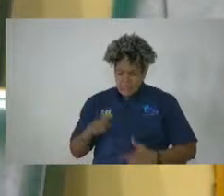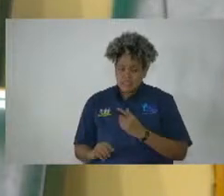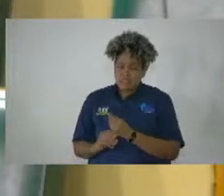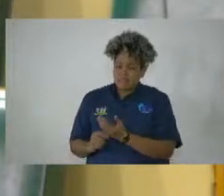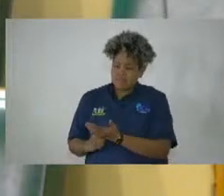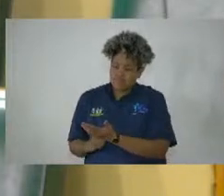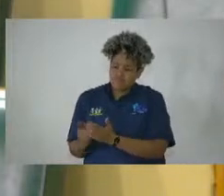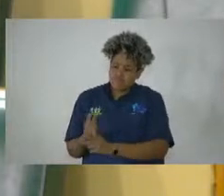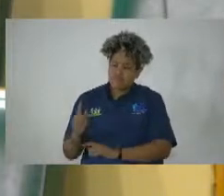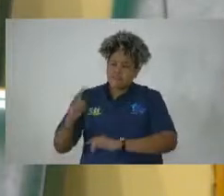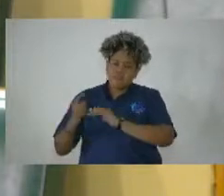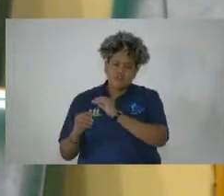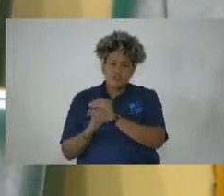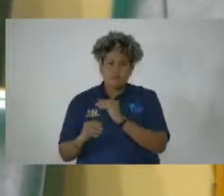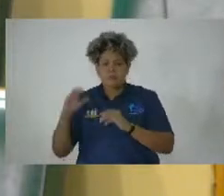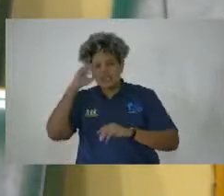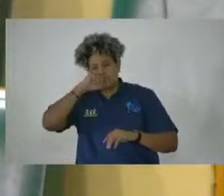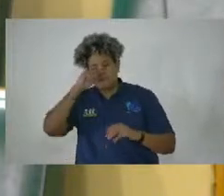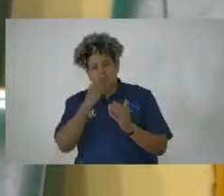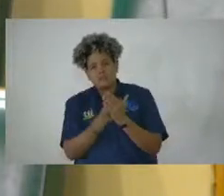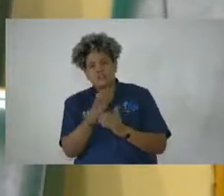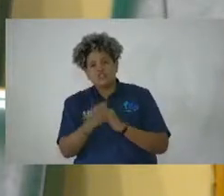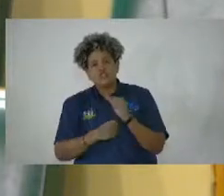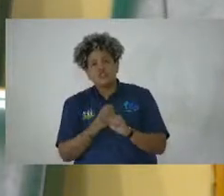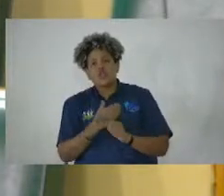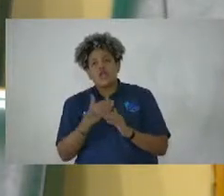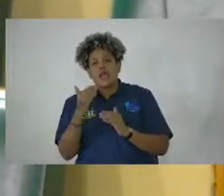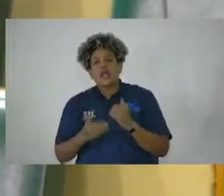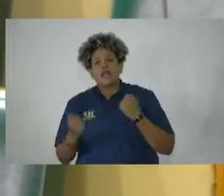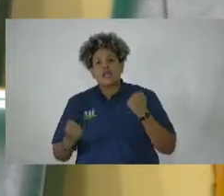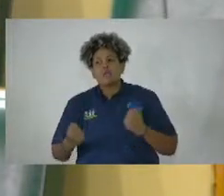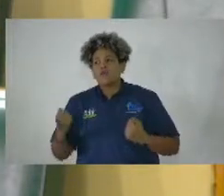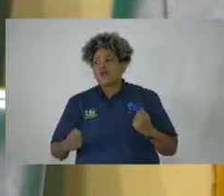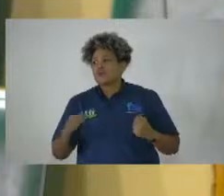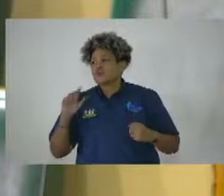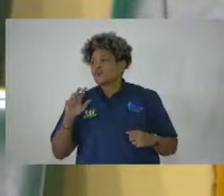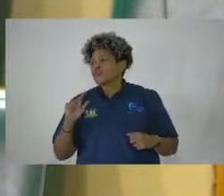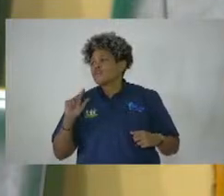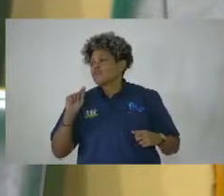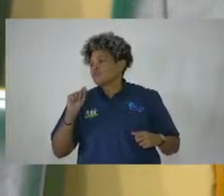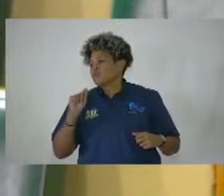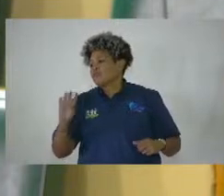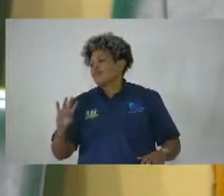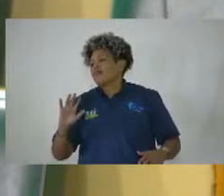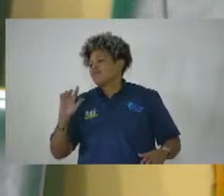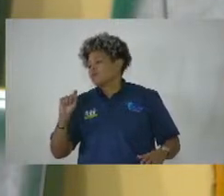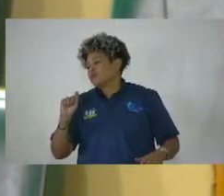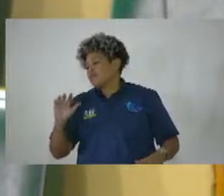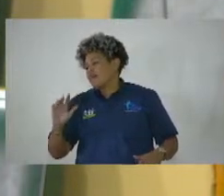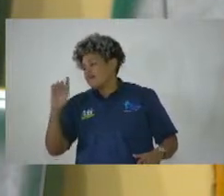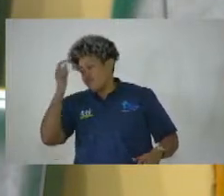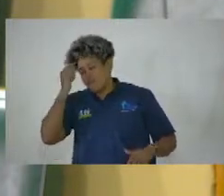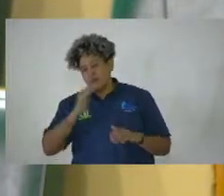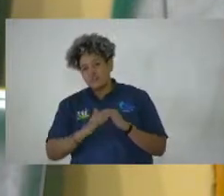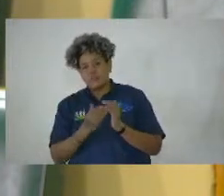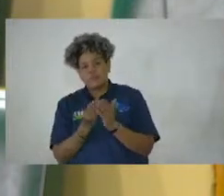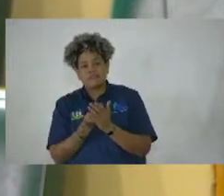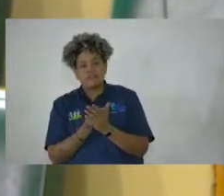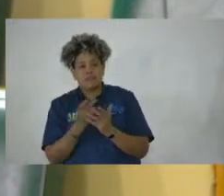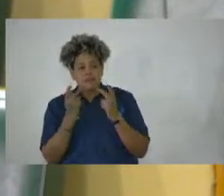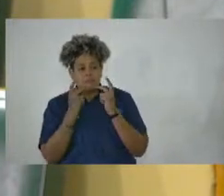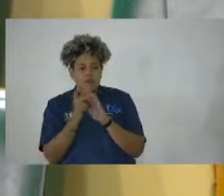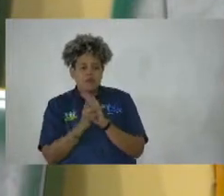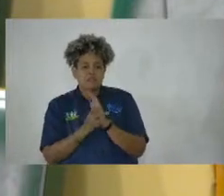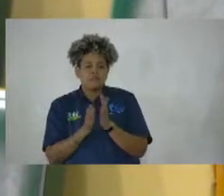on the first supplementary estimates for the financial year ending March 31st, 2025. The Government of Jamaica Fiscal Policy Paper